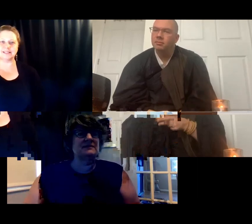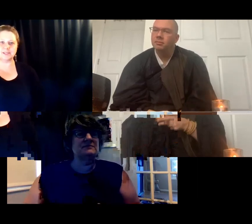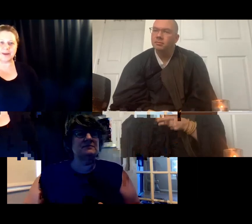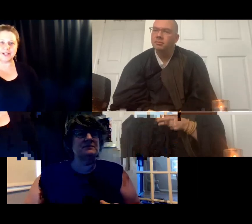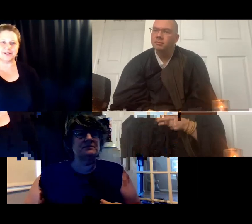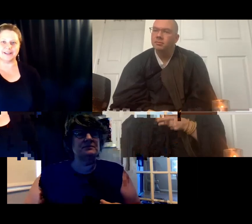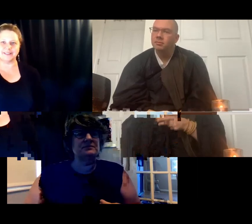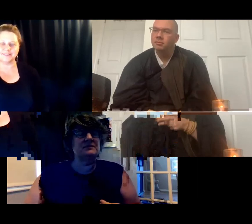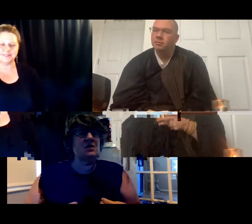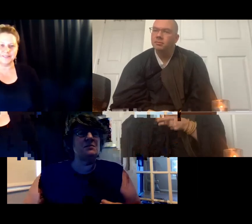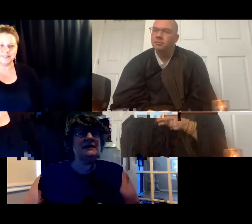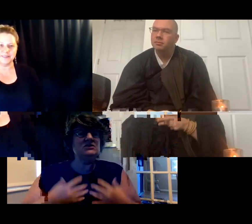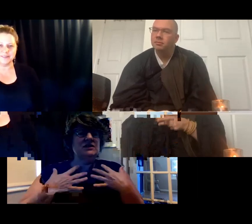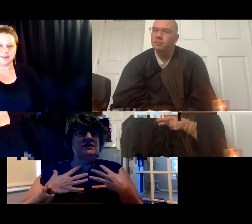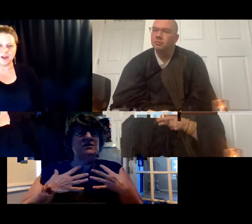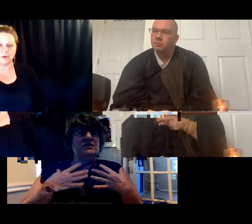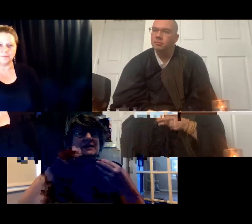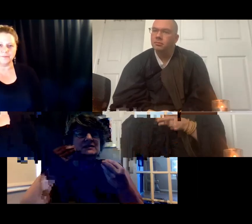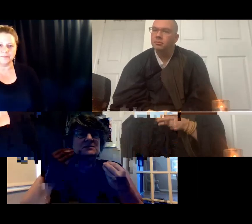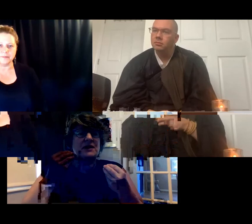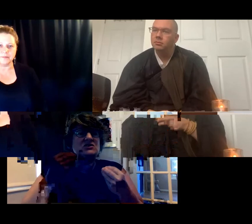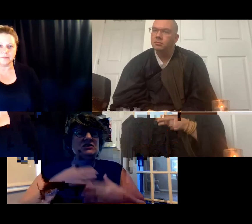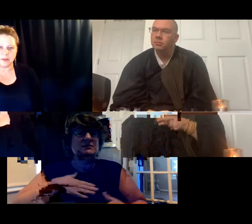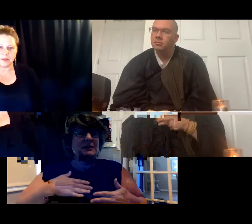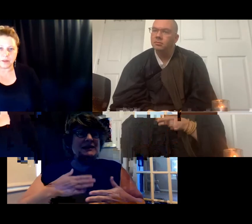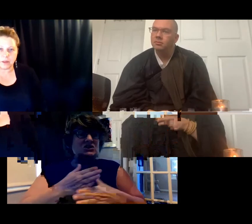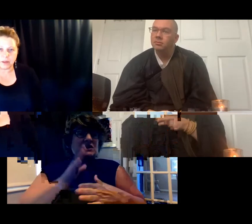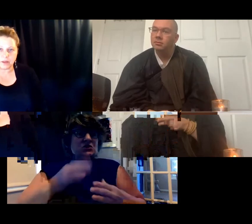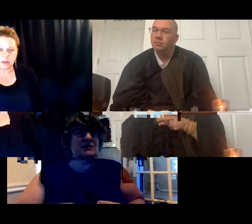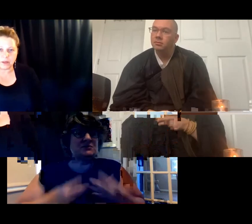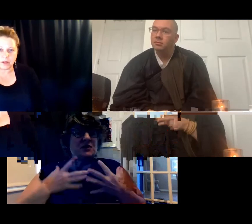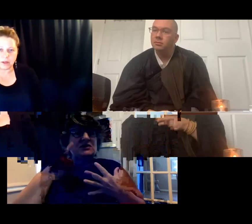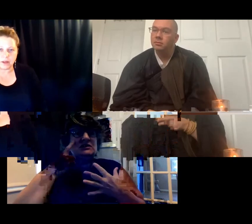It's inspiring. Oh.